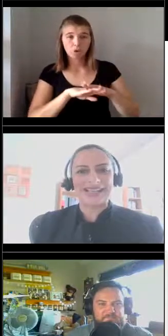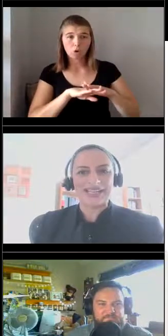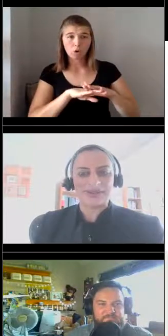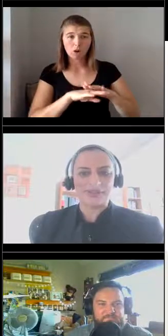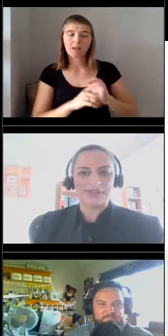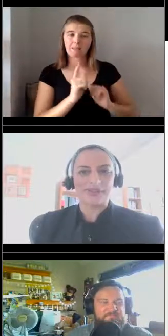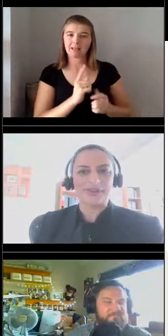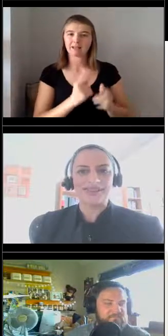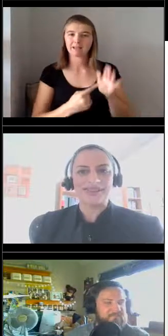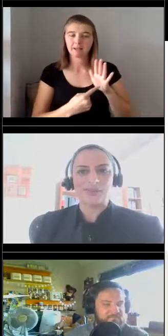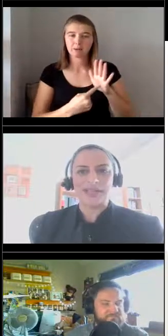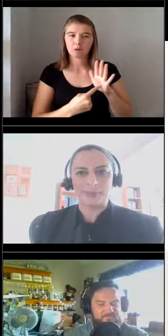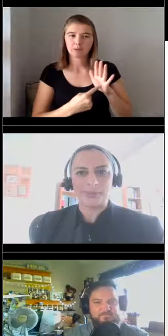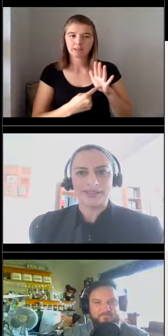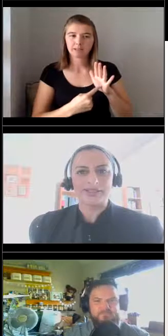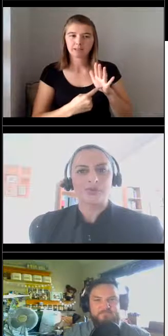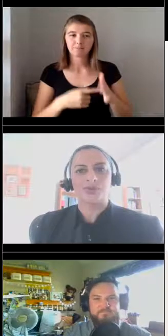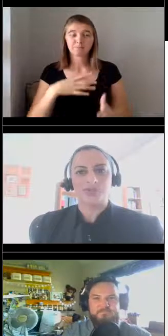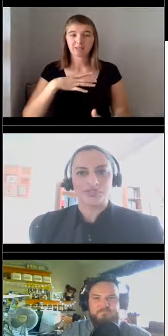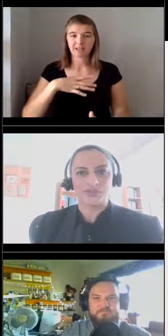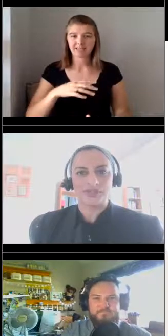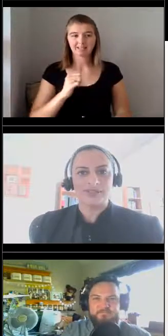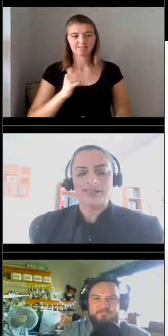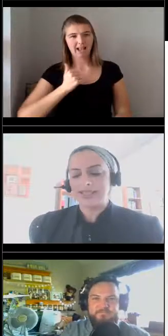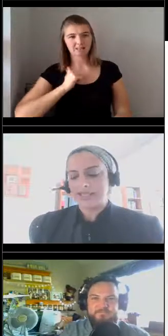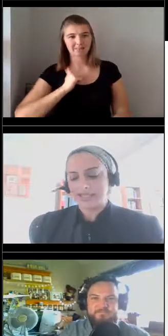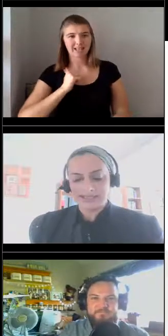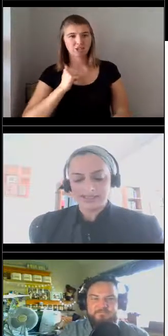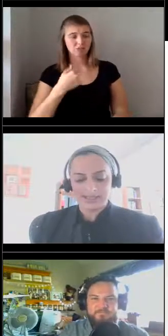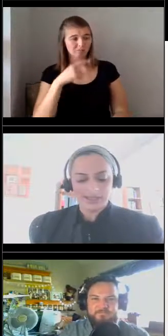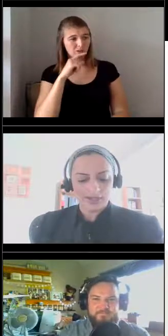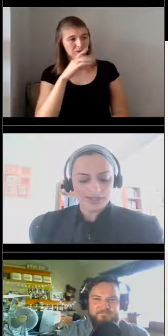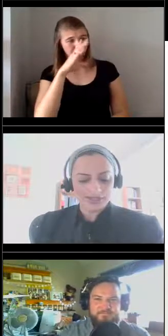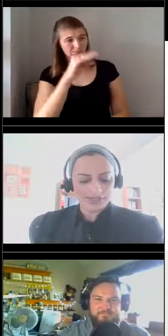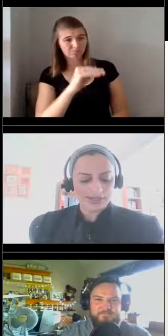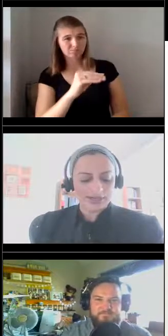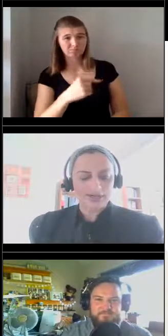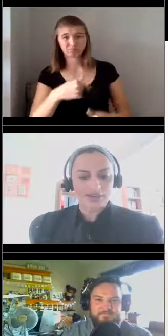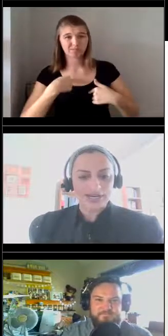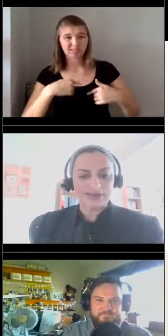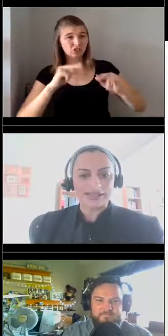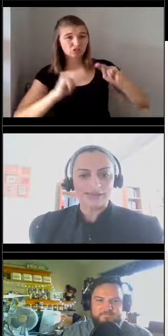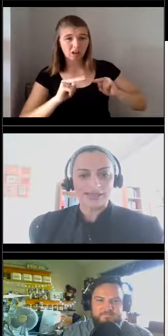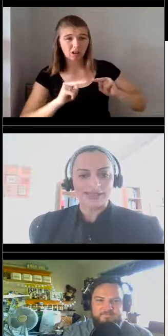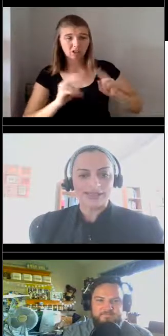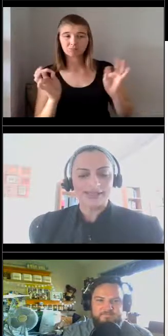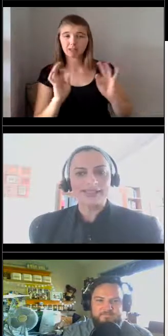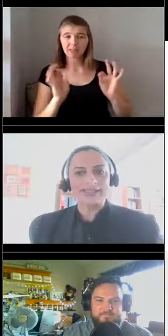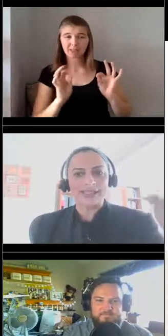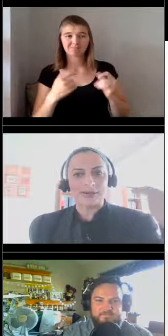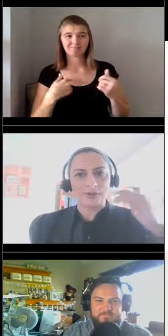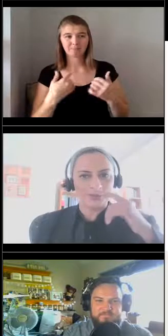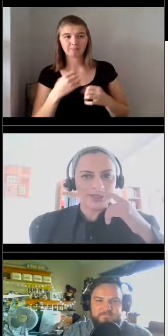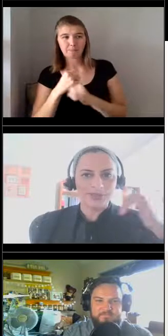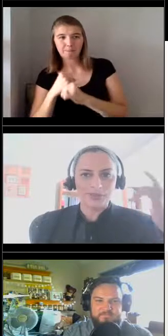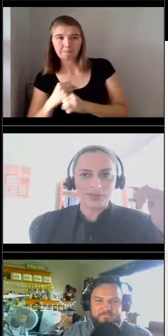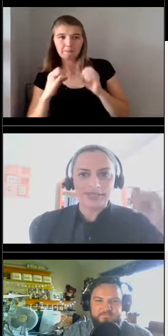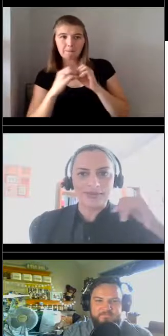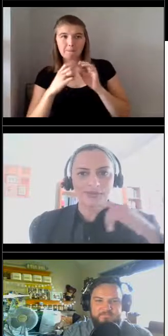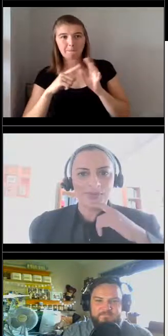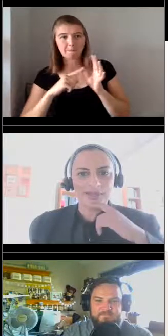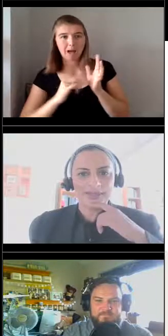very clearly up front around this is without bias or judgment. And just around sharing of that uncertainty, the